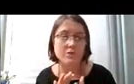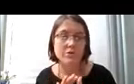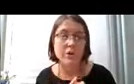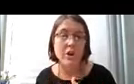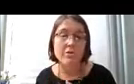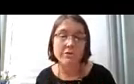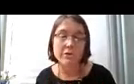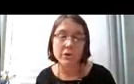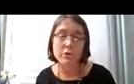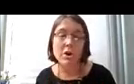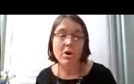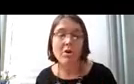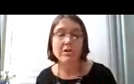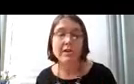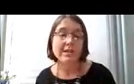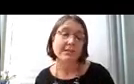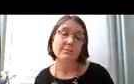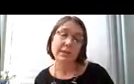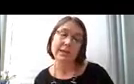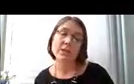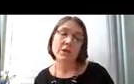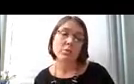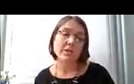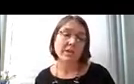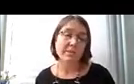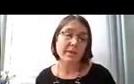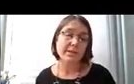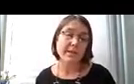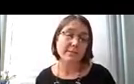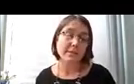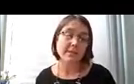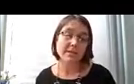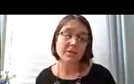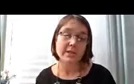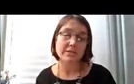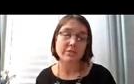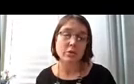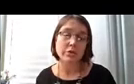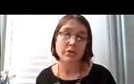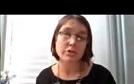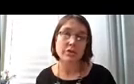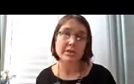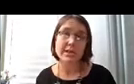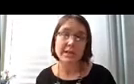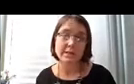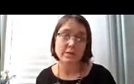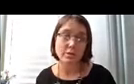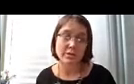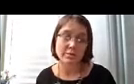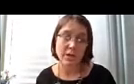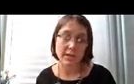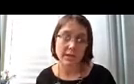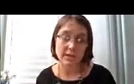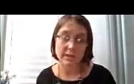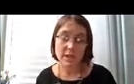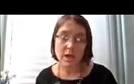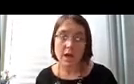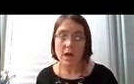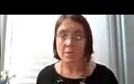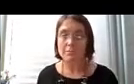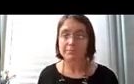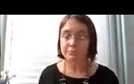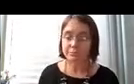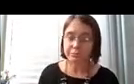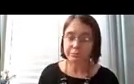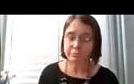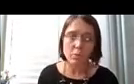take you through an overview of a lesson plan which can be adapted to suit the needs of your students and your subject.